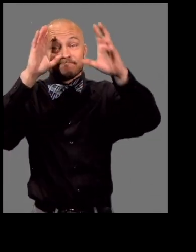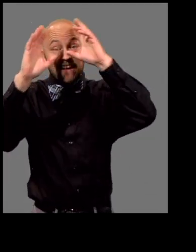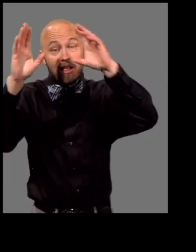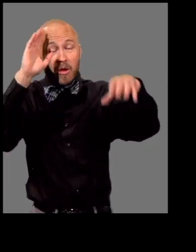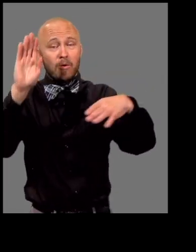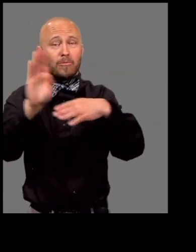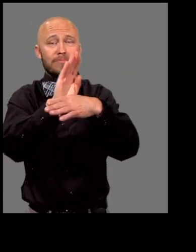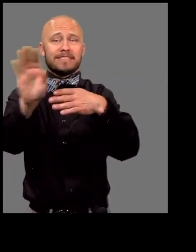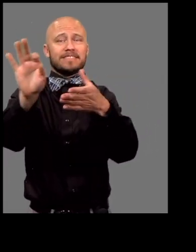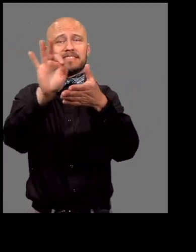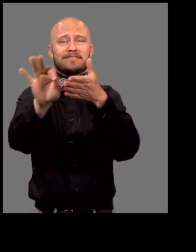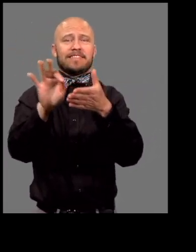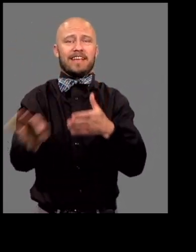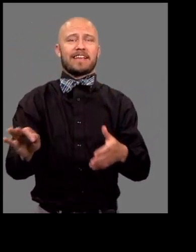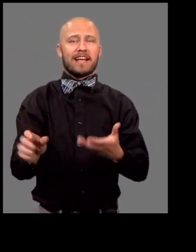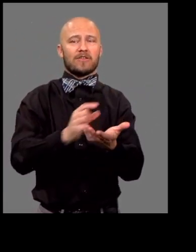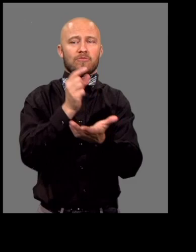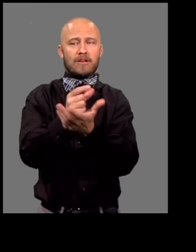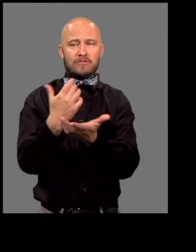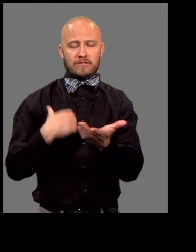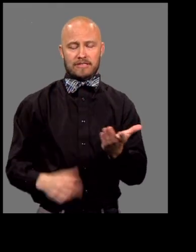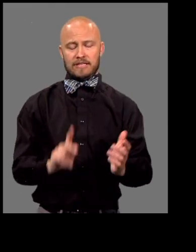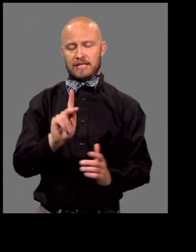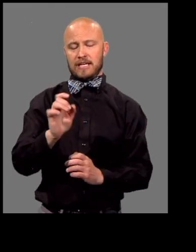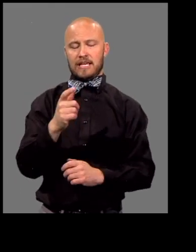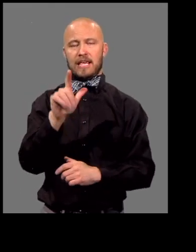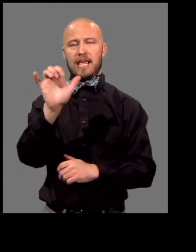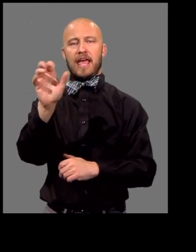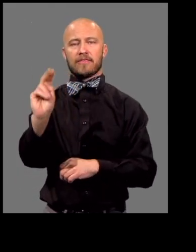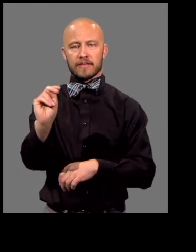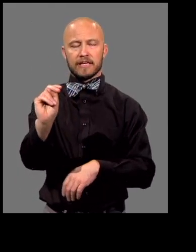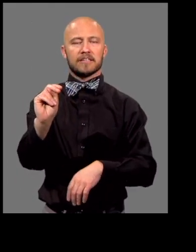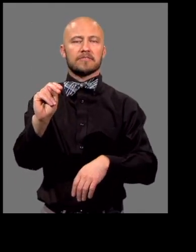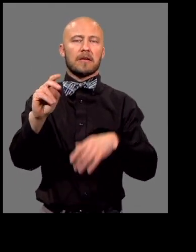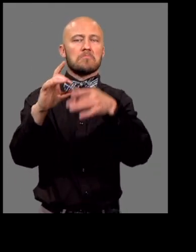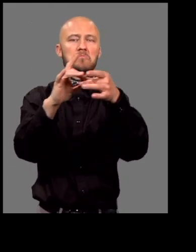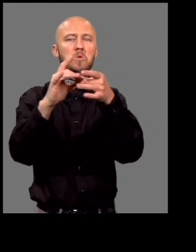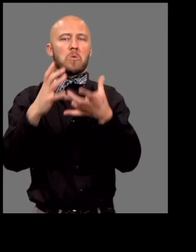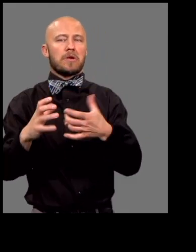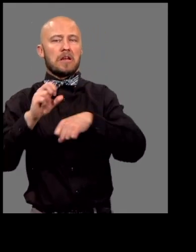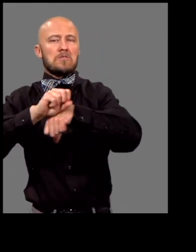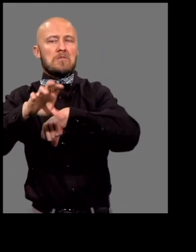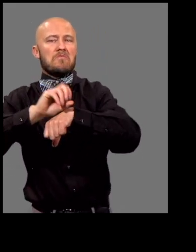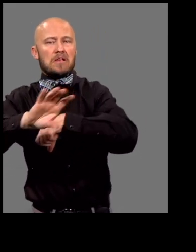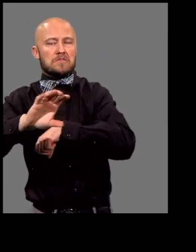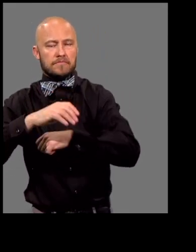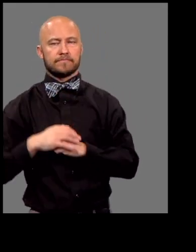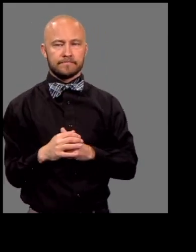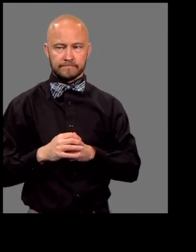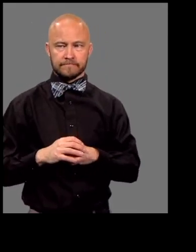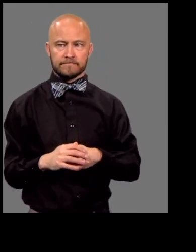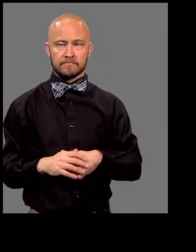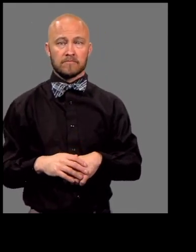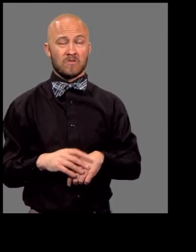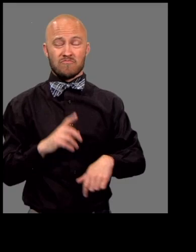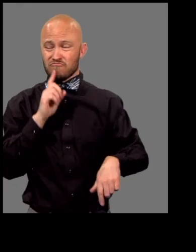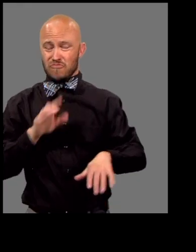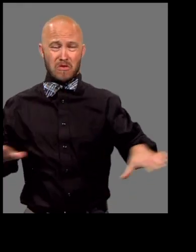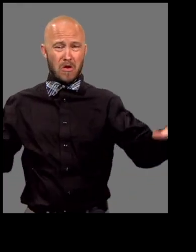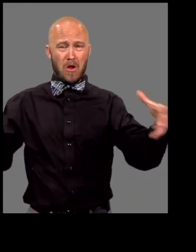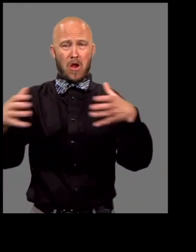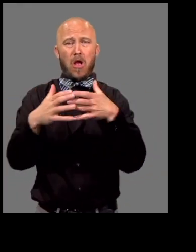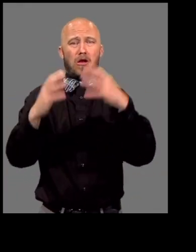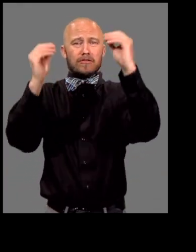Hello, Business and Accounting graduates. I'm Kathleen Collins, Business and Accounting Coordinator and Advisor. And I, along with